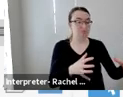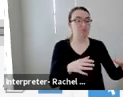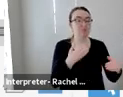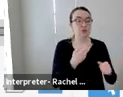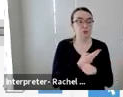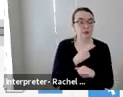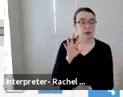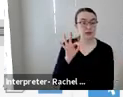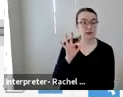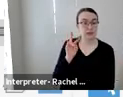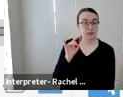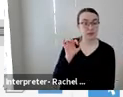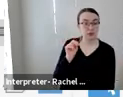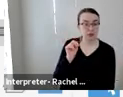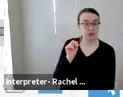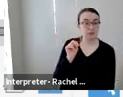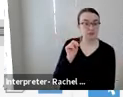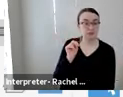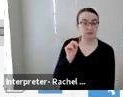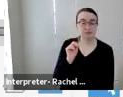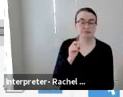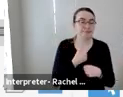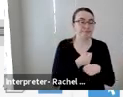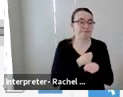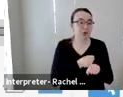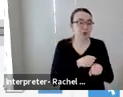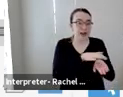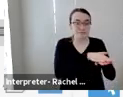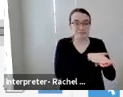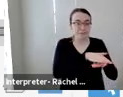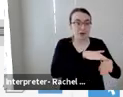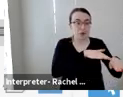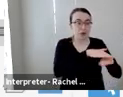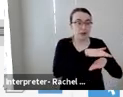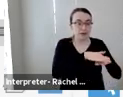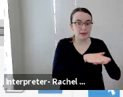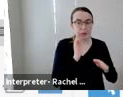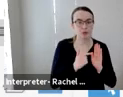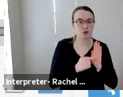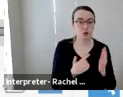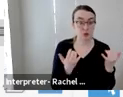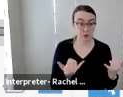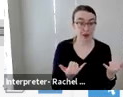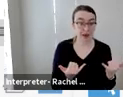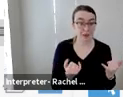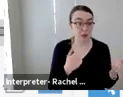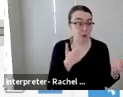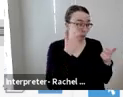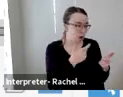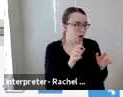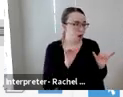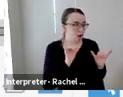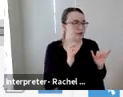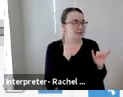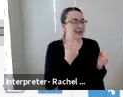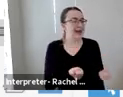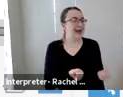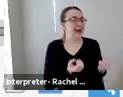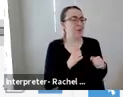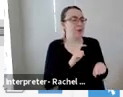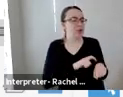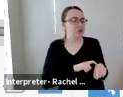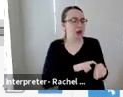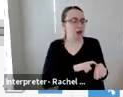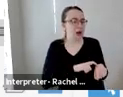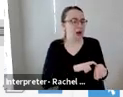And just give myself and create an underlay, and I'll do it live so we can see it and you can see how much time it could